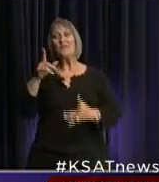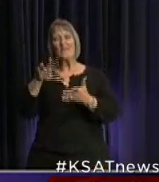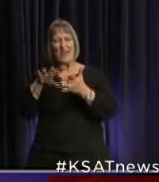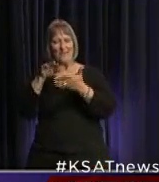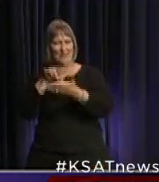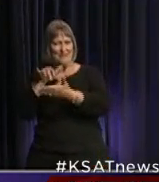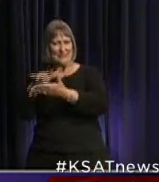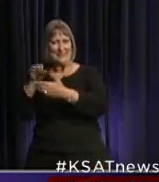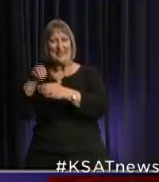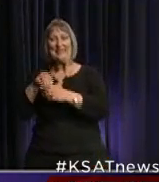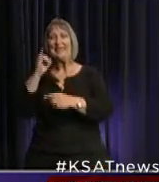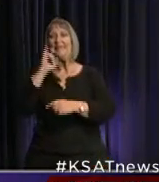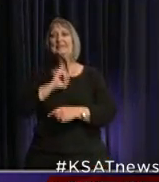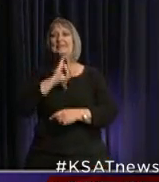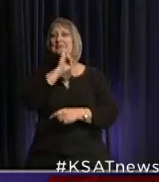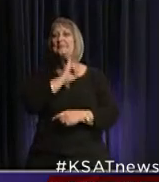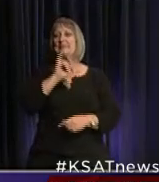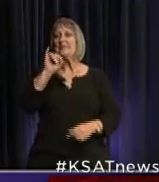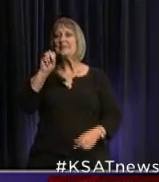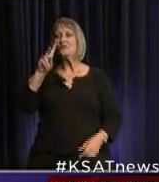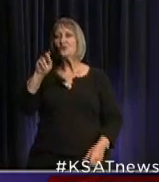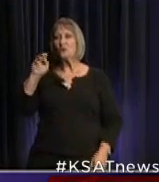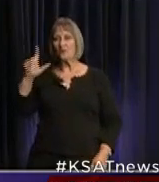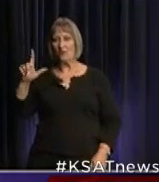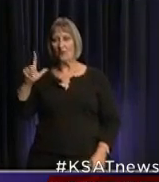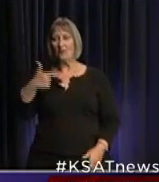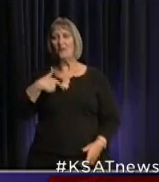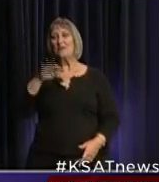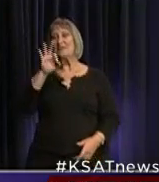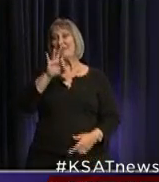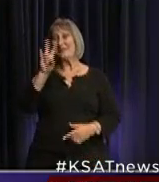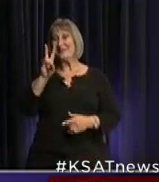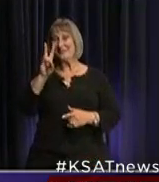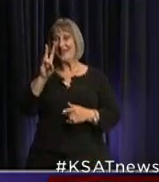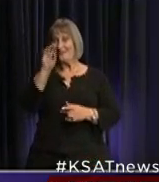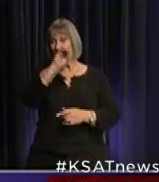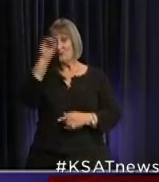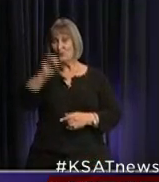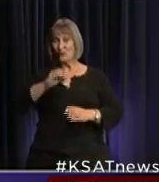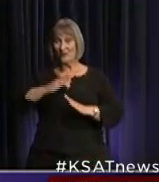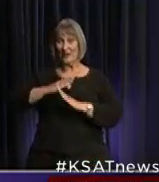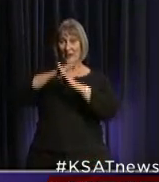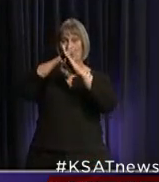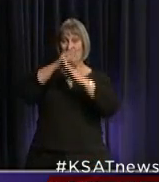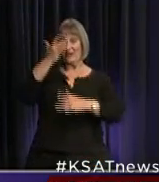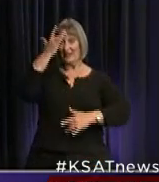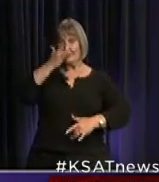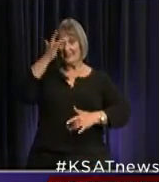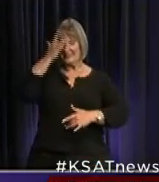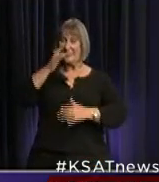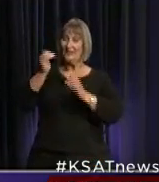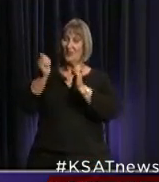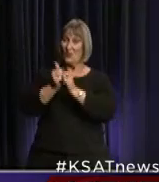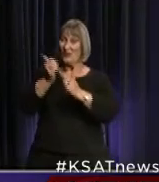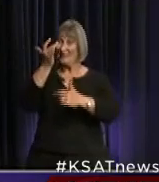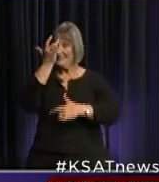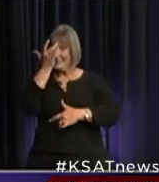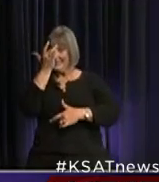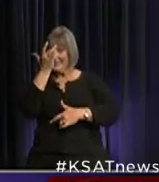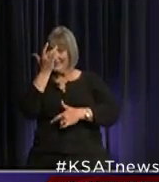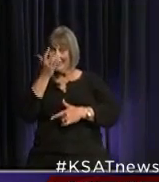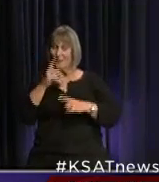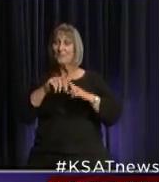only was the vaccine 97% effective in preventing symptomatic disease, it was 94% effective in